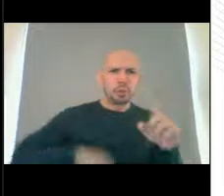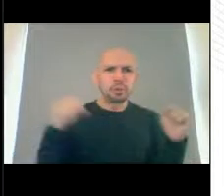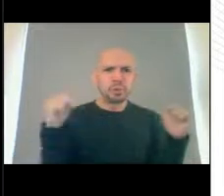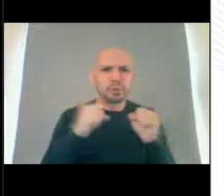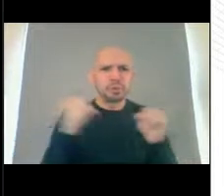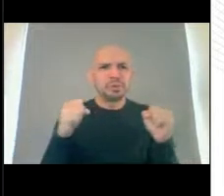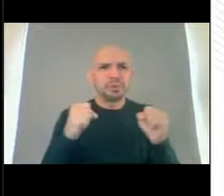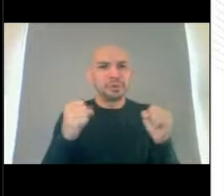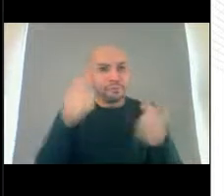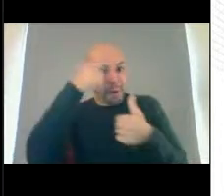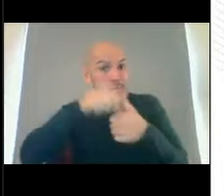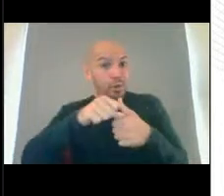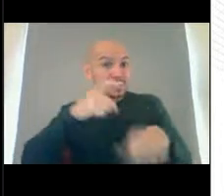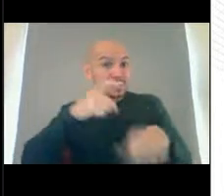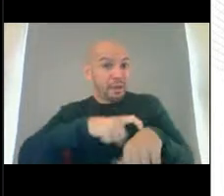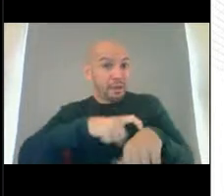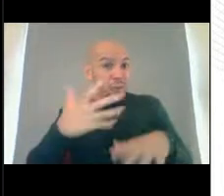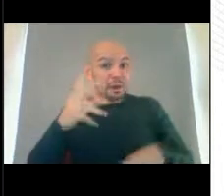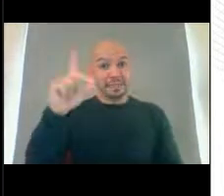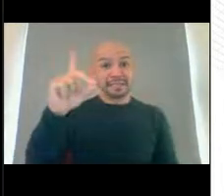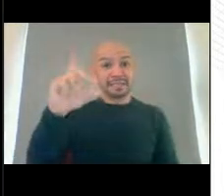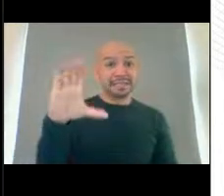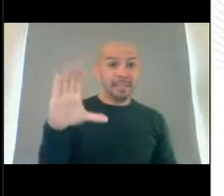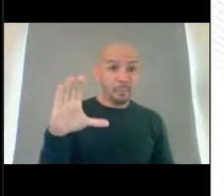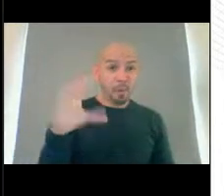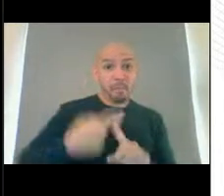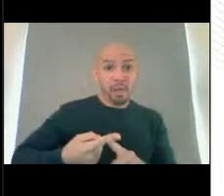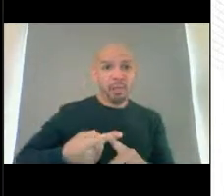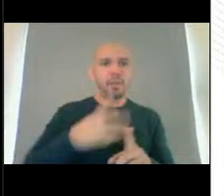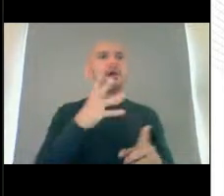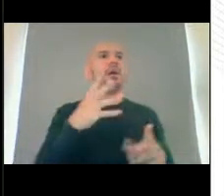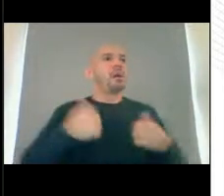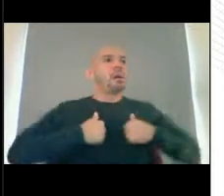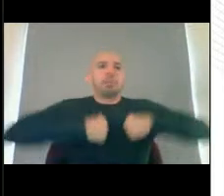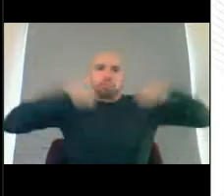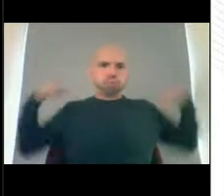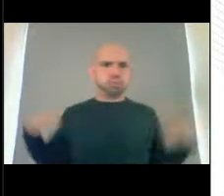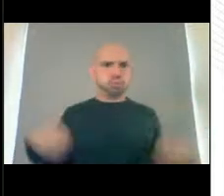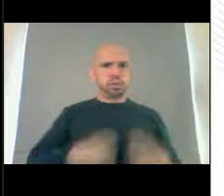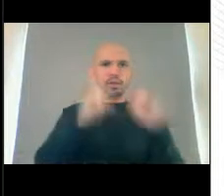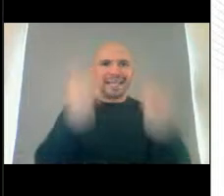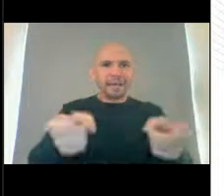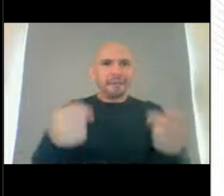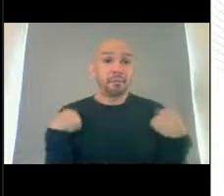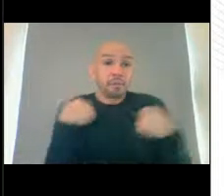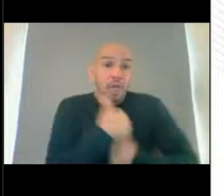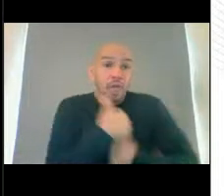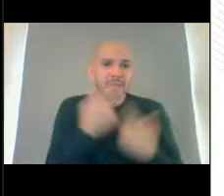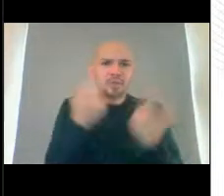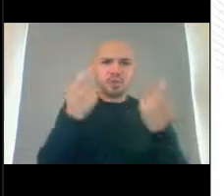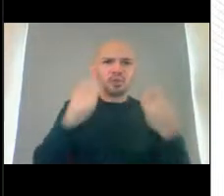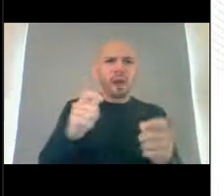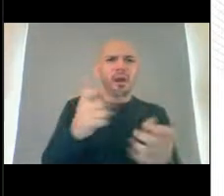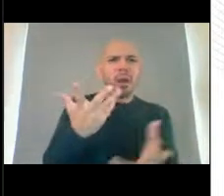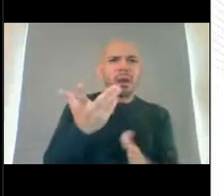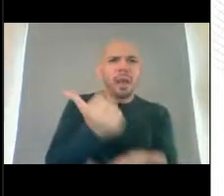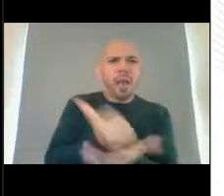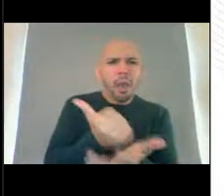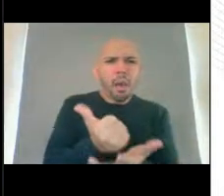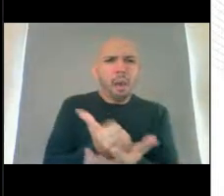december and so they gave them their winter work jackets and did their best to to try to comfort them and and provide